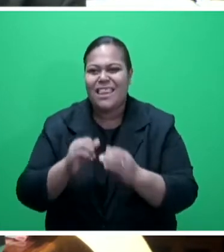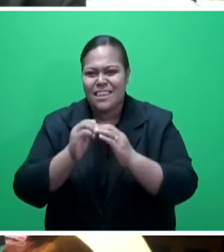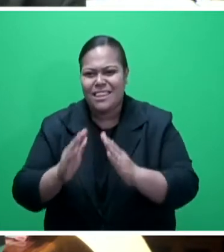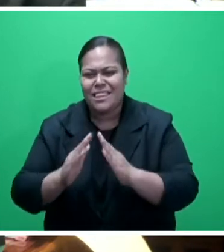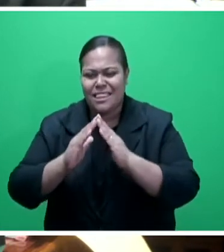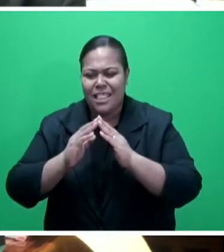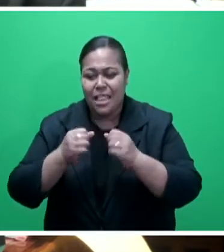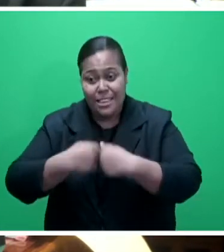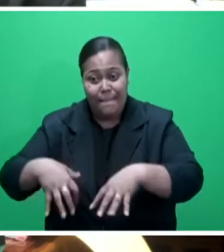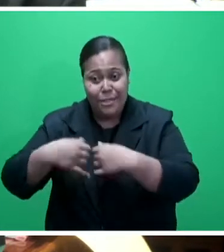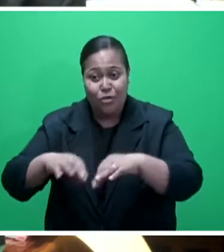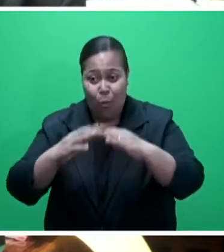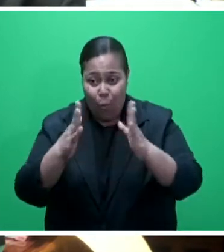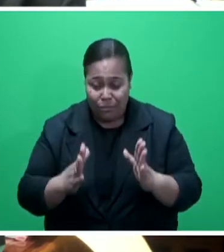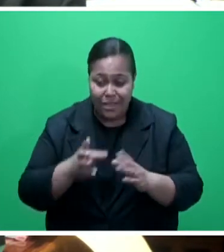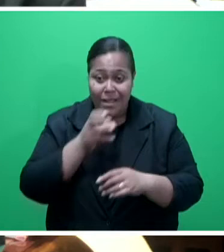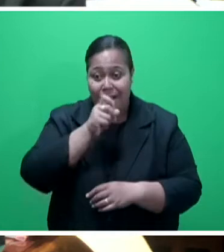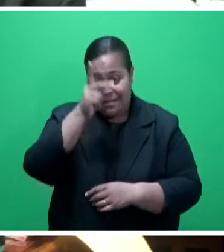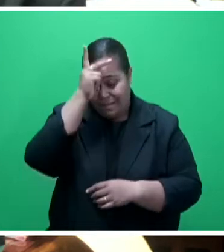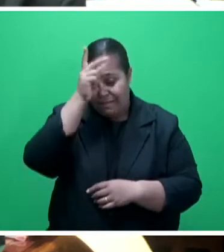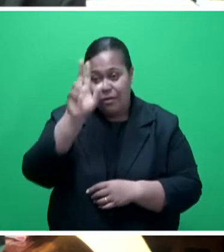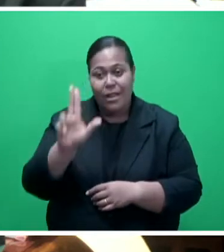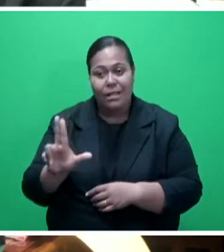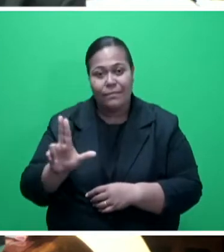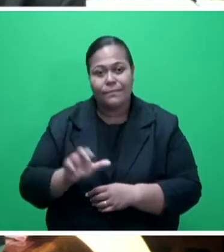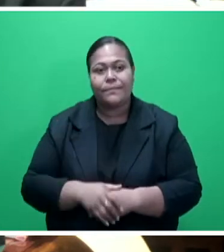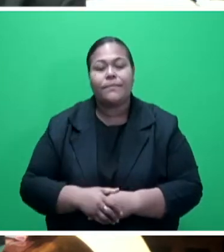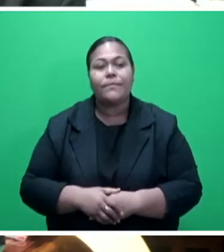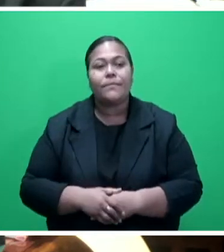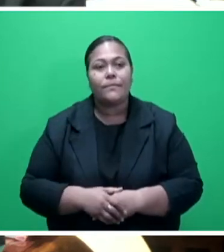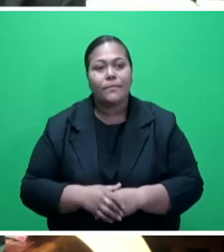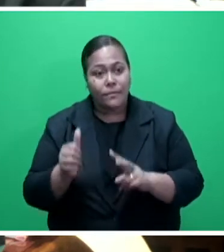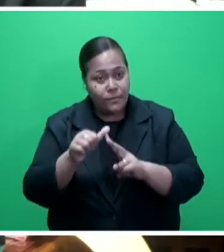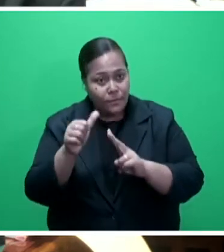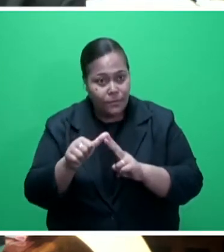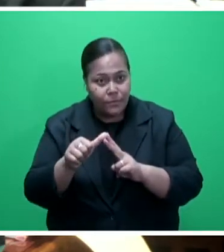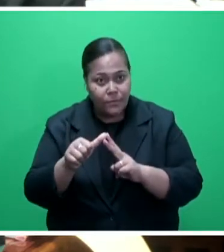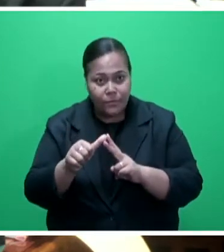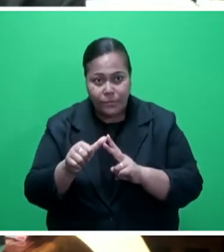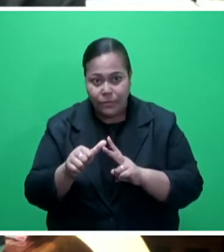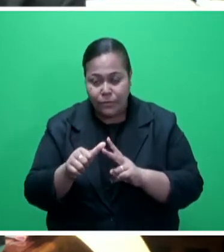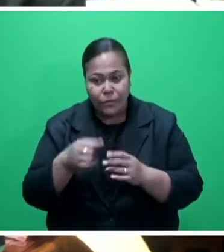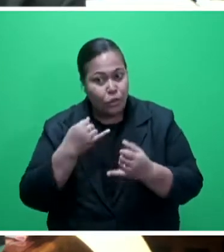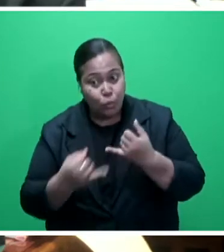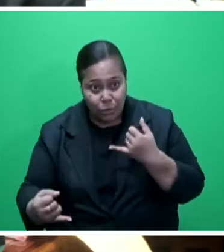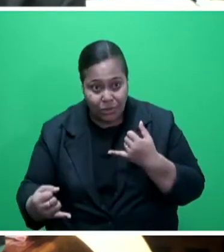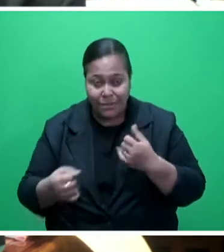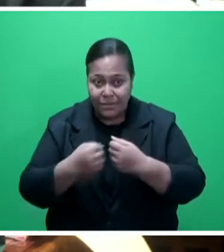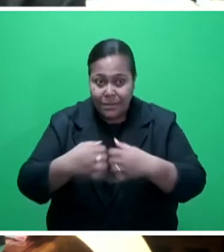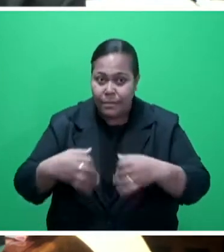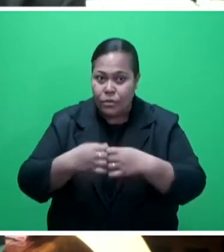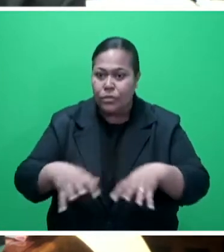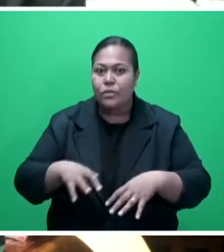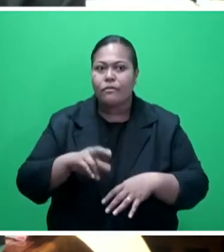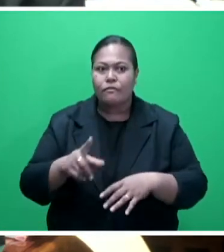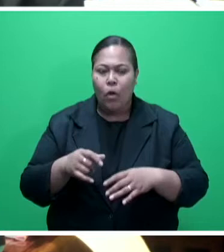homes in Kandavu and Lau. And significant damages were also recorded for the infrastructure sector, with damages to the Dia,